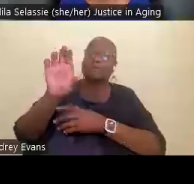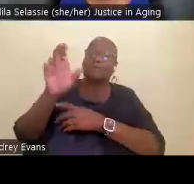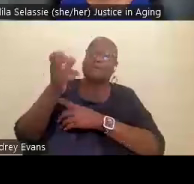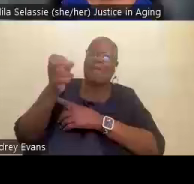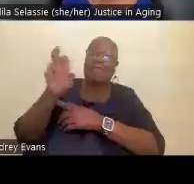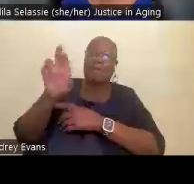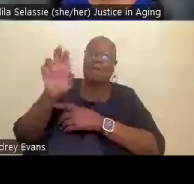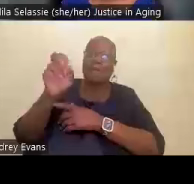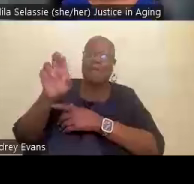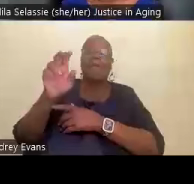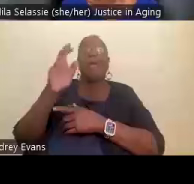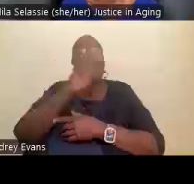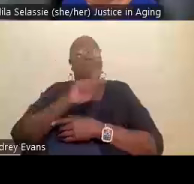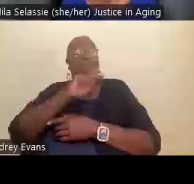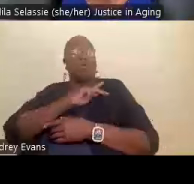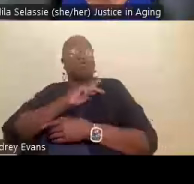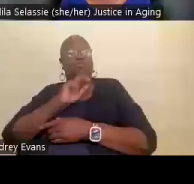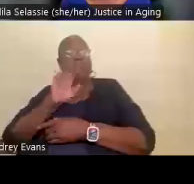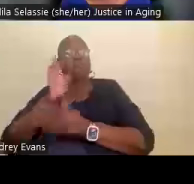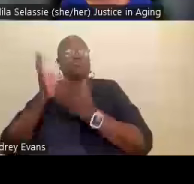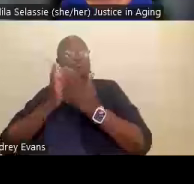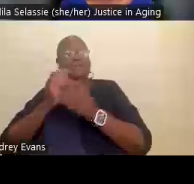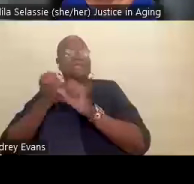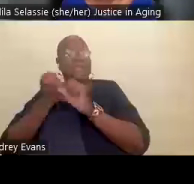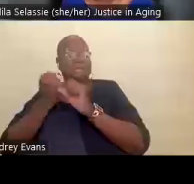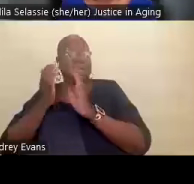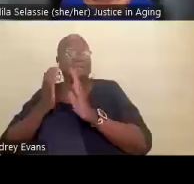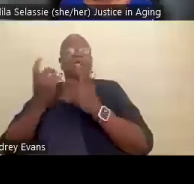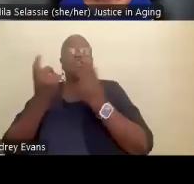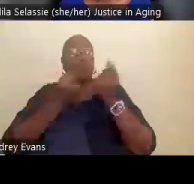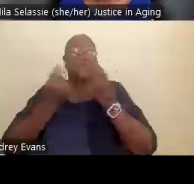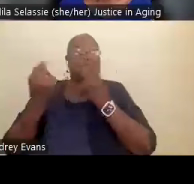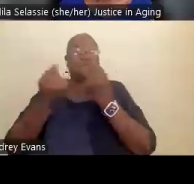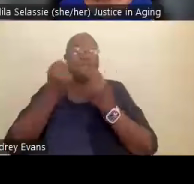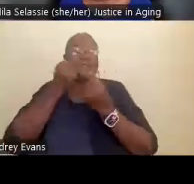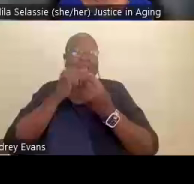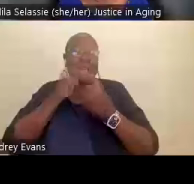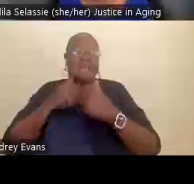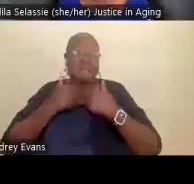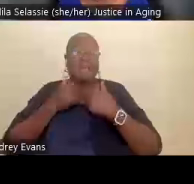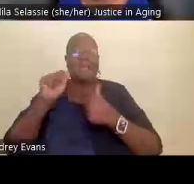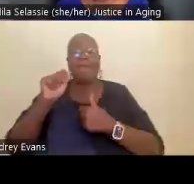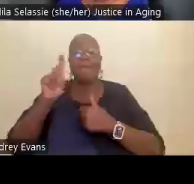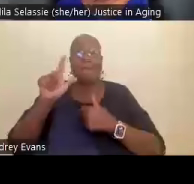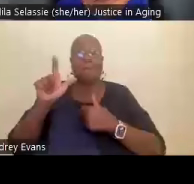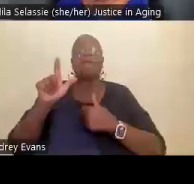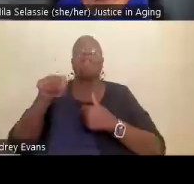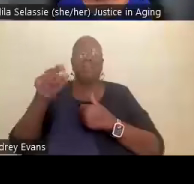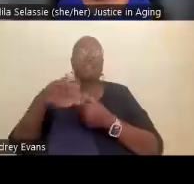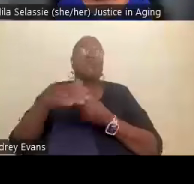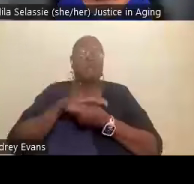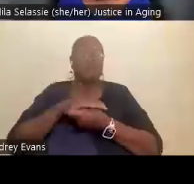there are like personal care services or attendant services, like those activities of daily living that Medicaid LTSS can